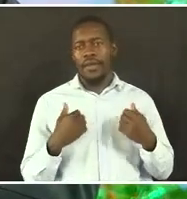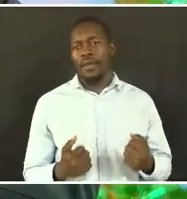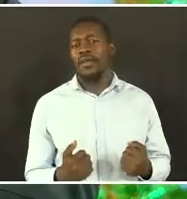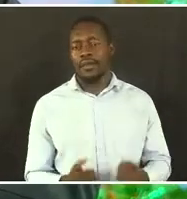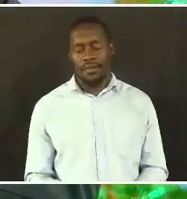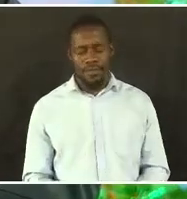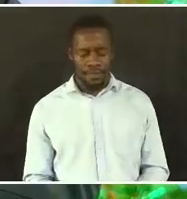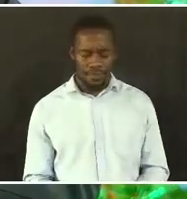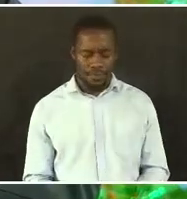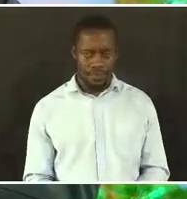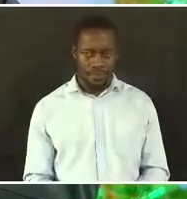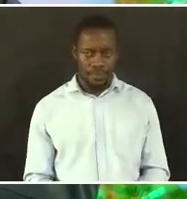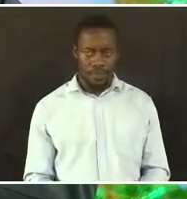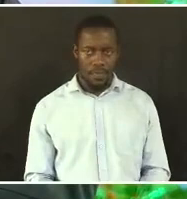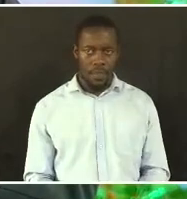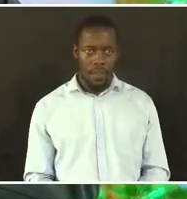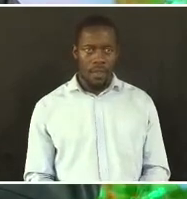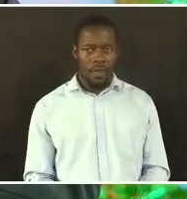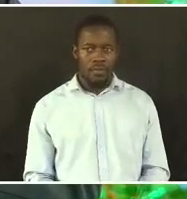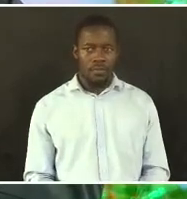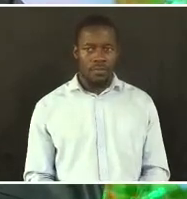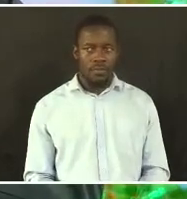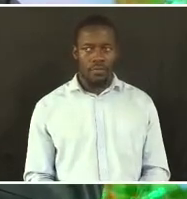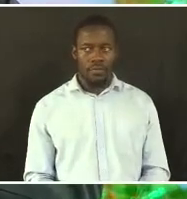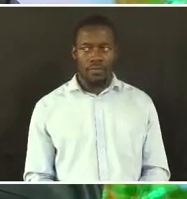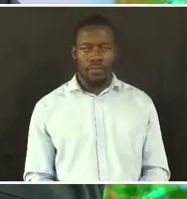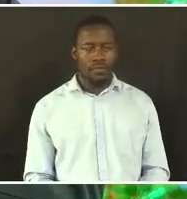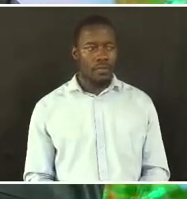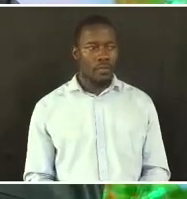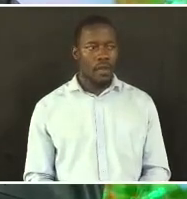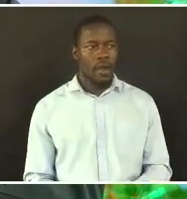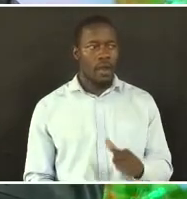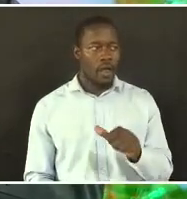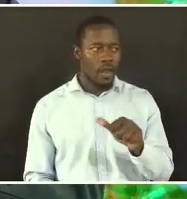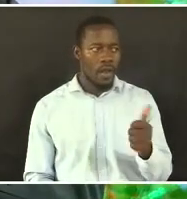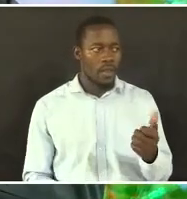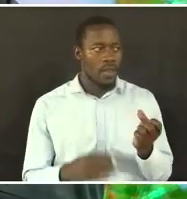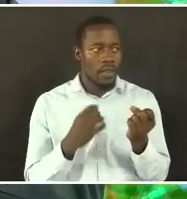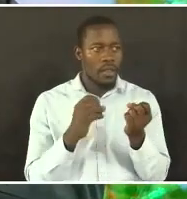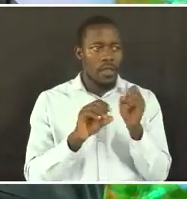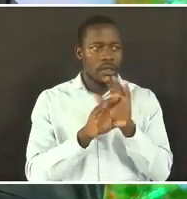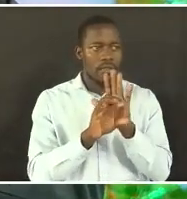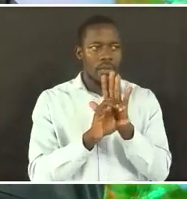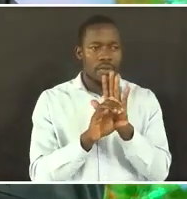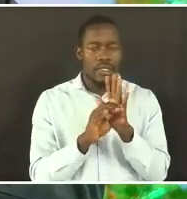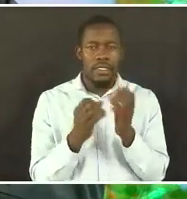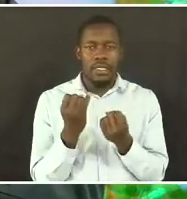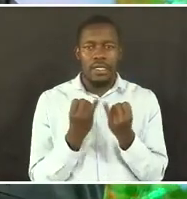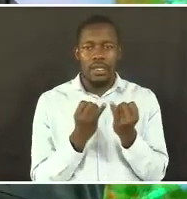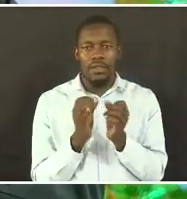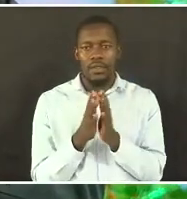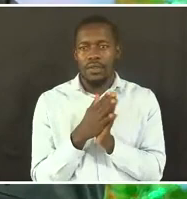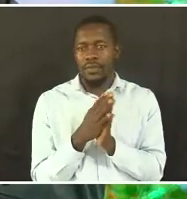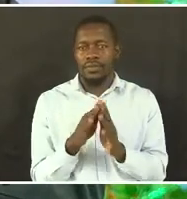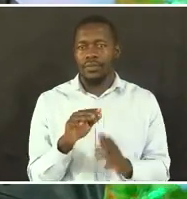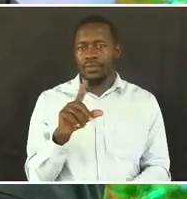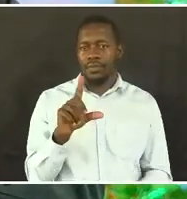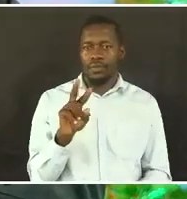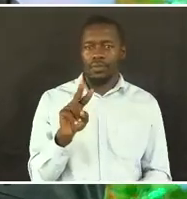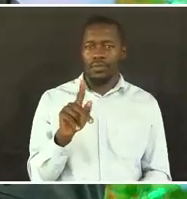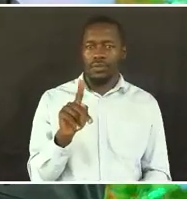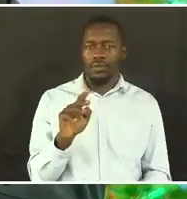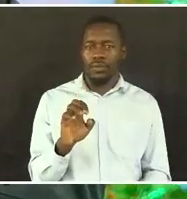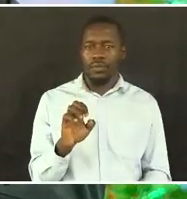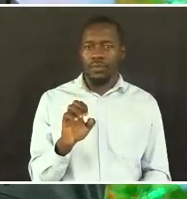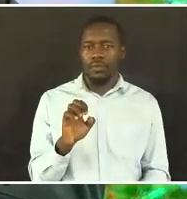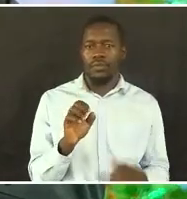example. In fact, this is a Sabbath story. A Sabbath story on the Sabbath. Luke chapter 6, verses 6. You know the